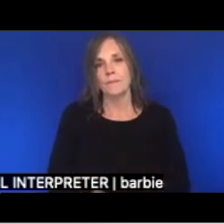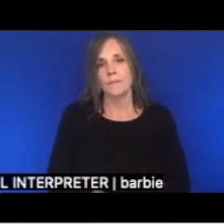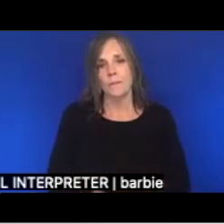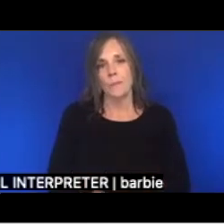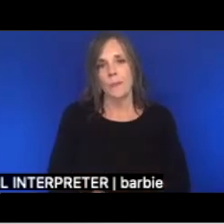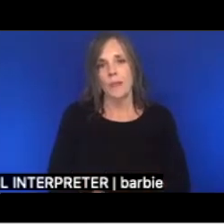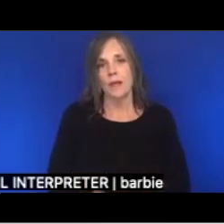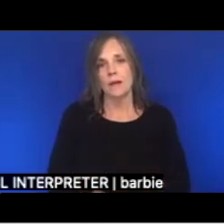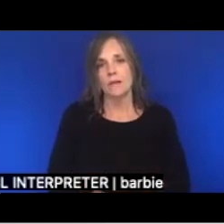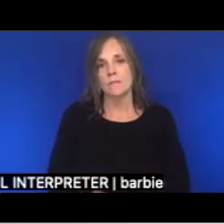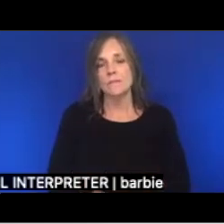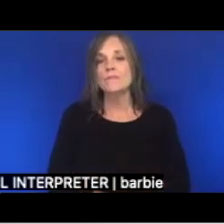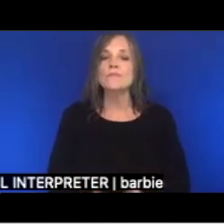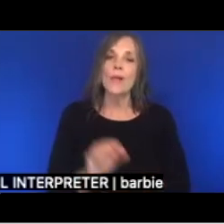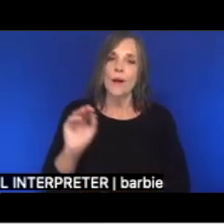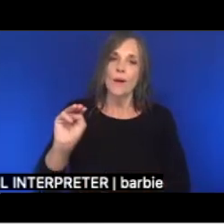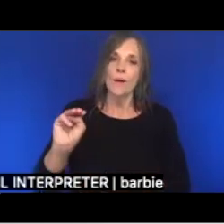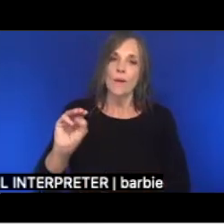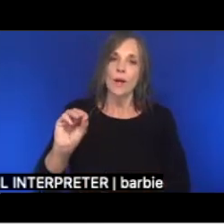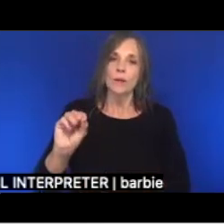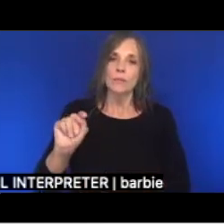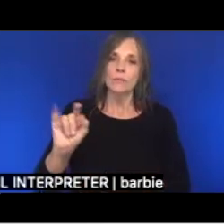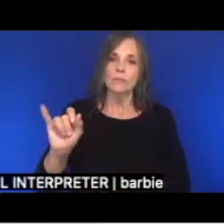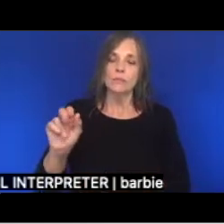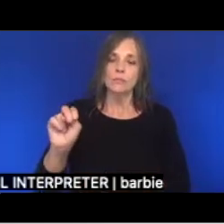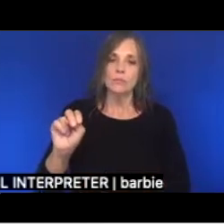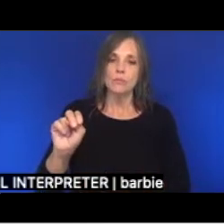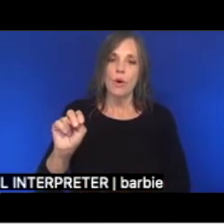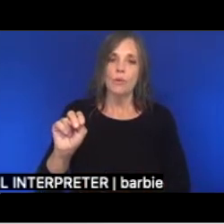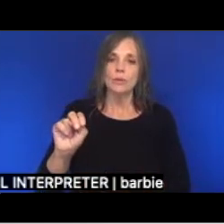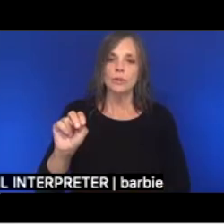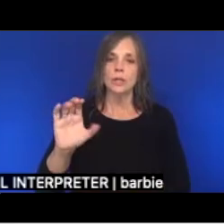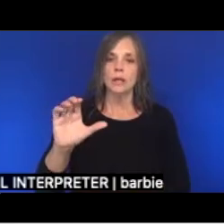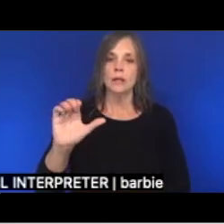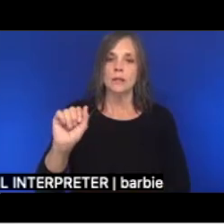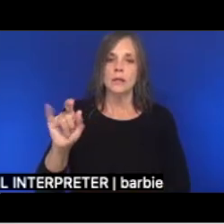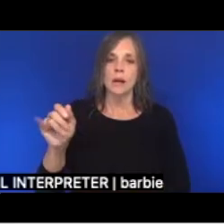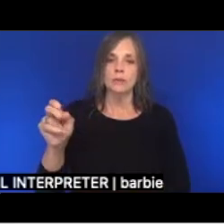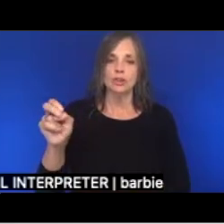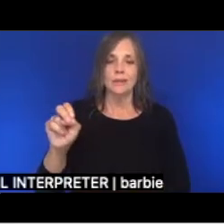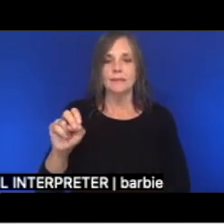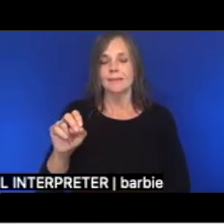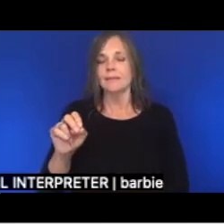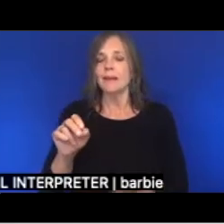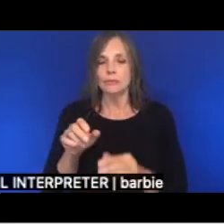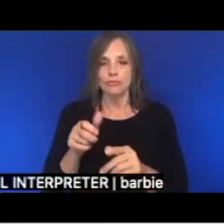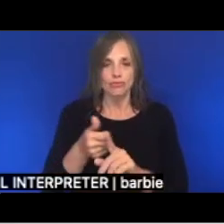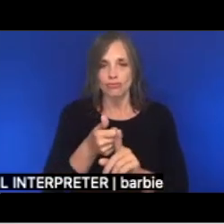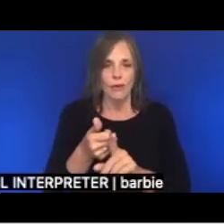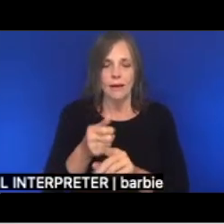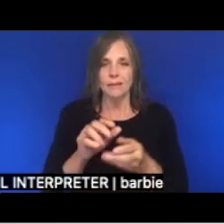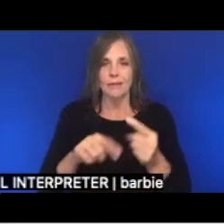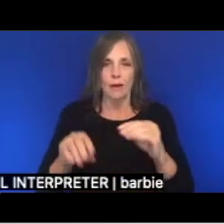motion captioning, it's called, like with the fingers and everything, so that the context behind that and everything